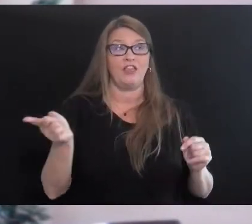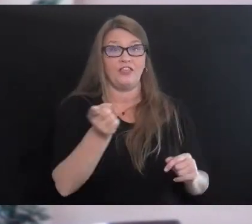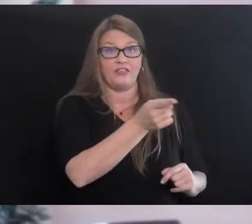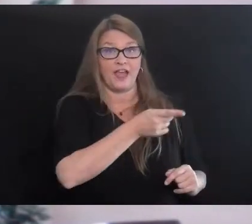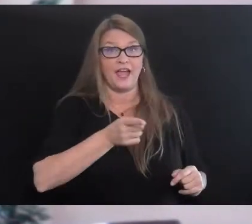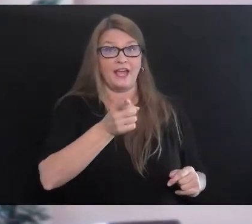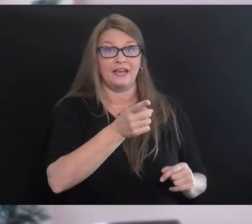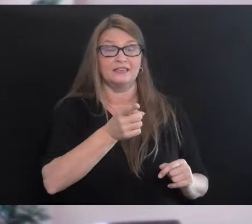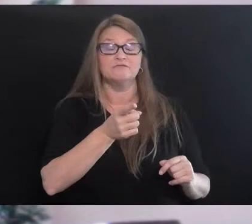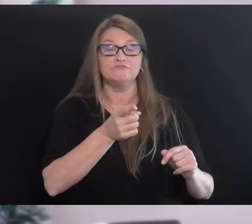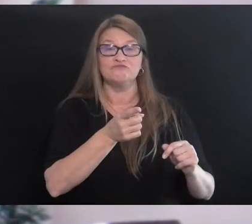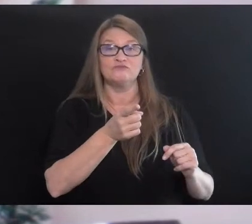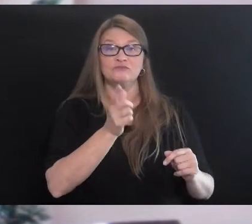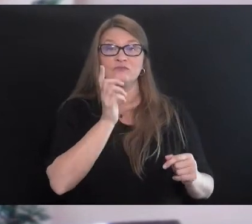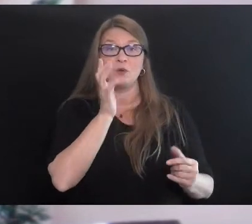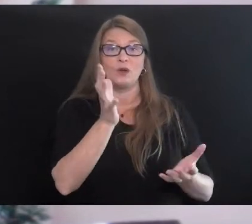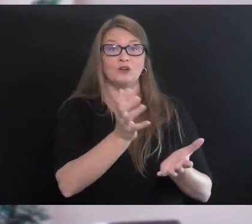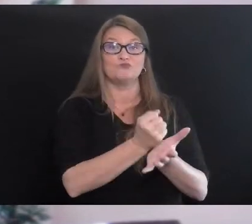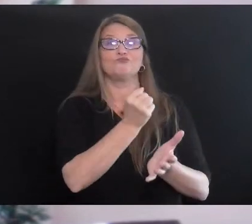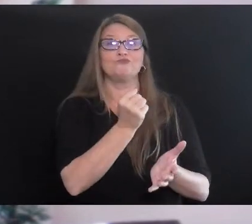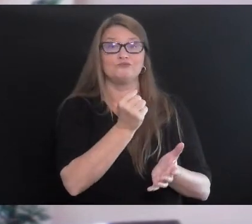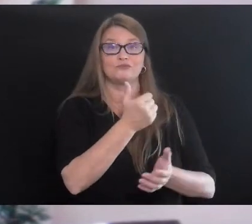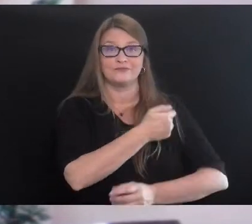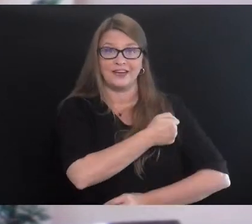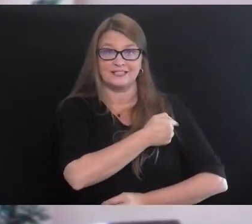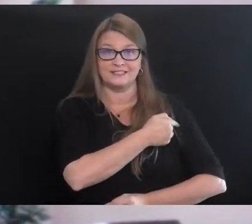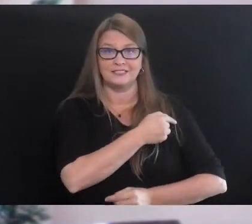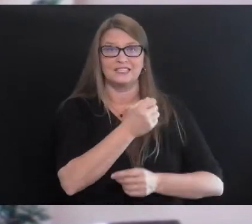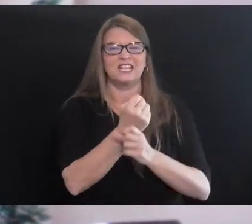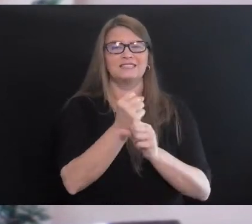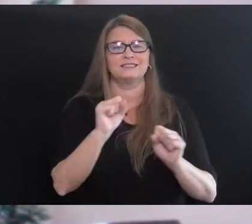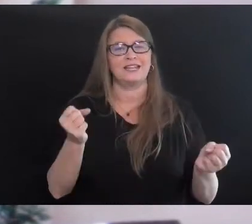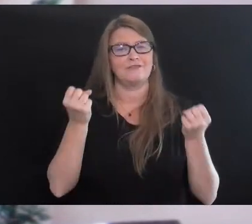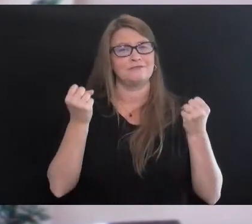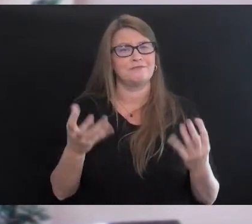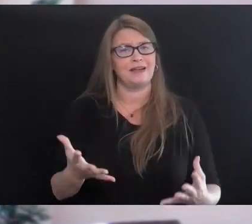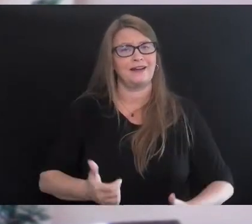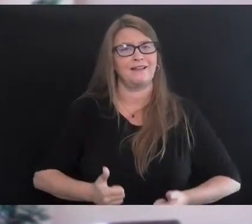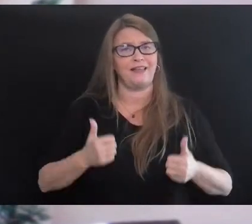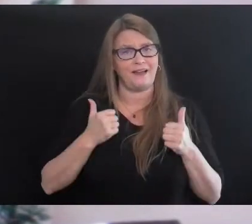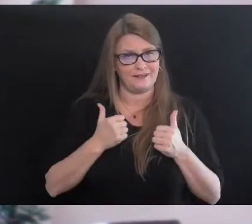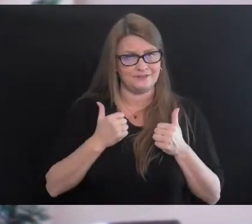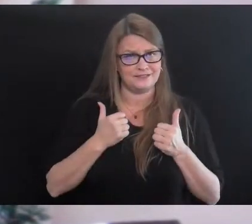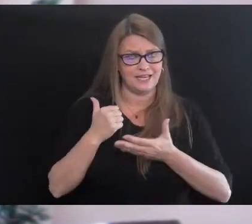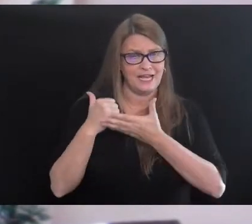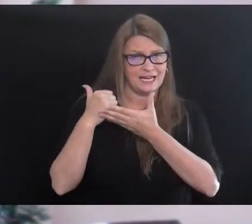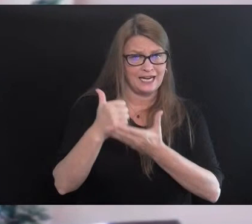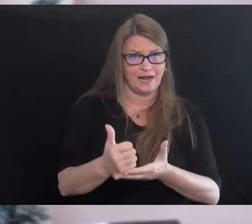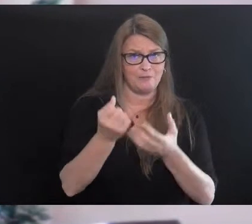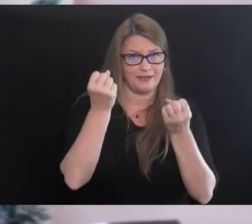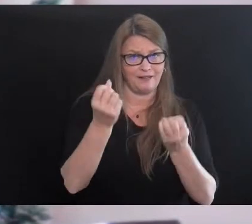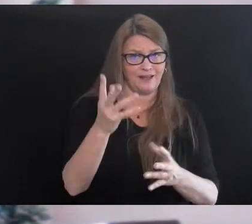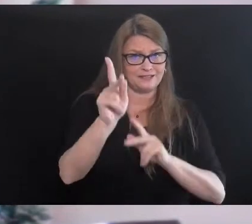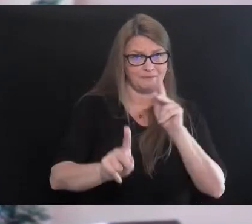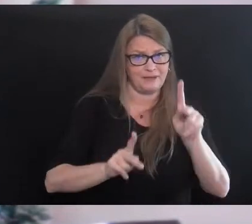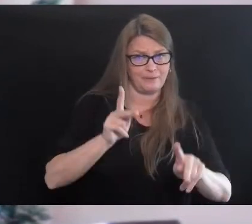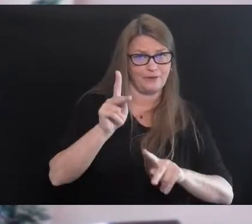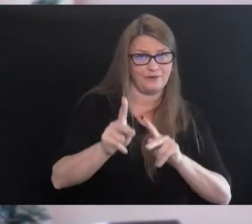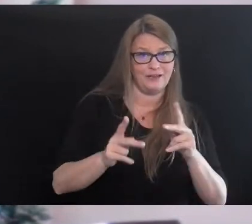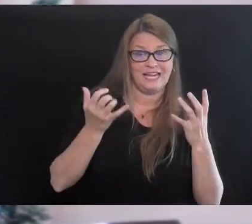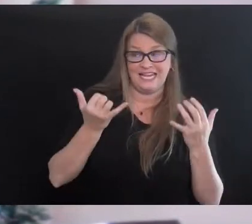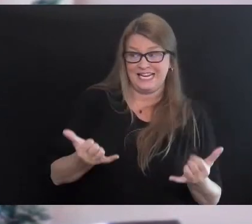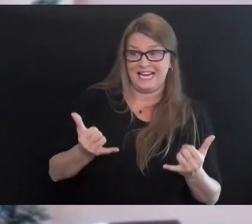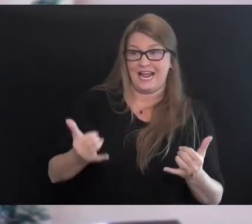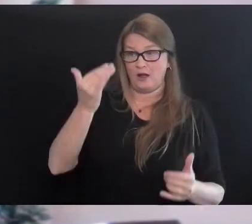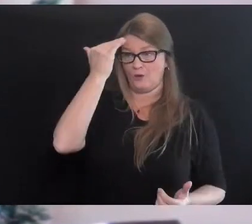And we know that this has led to really saving a lot of lives and helping a lot of people. What we know